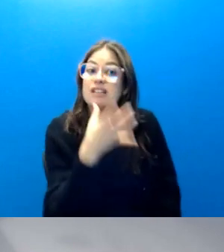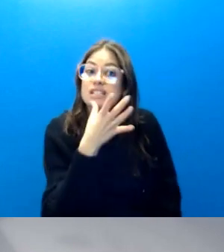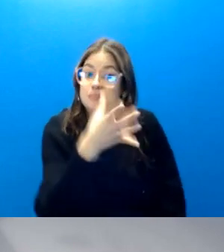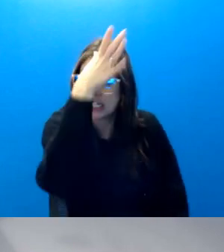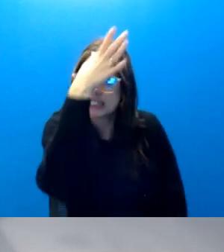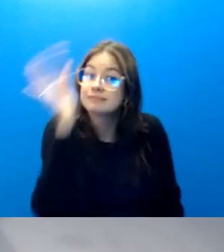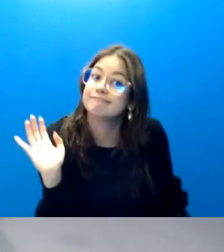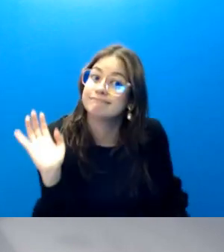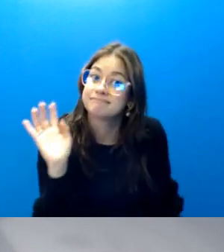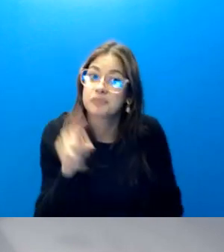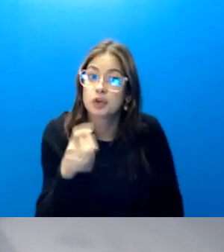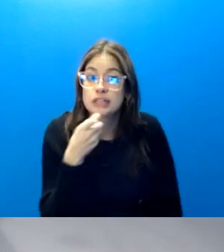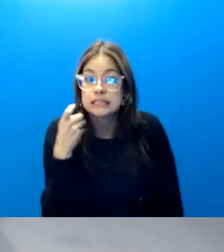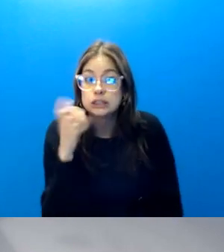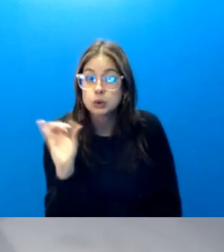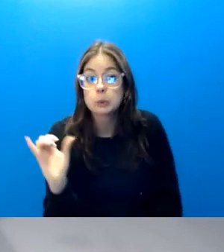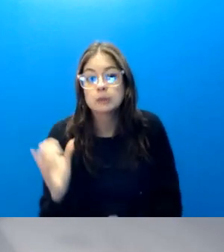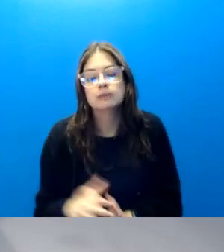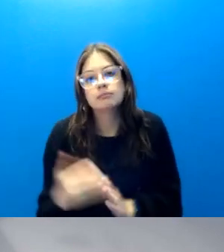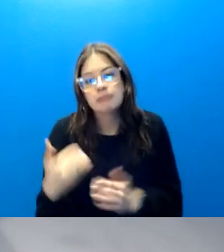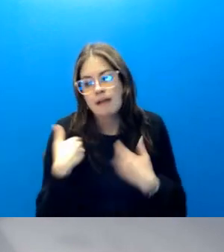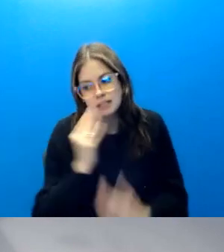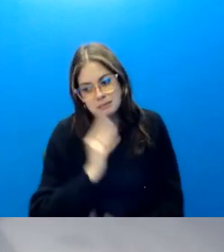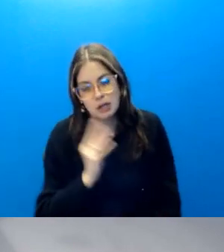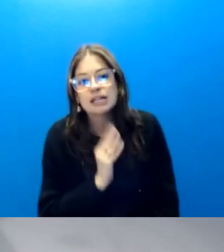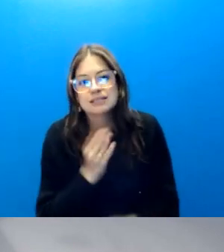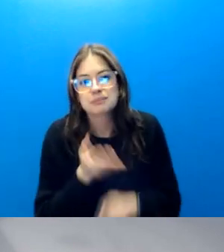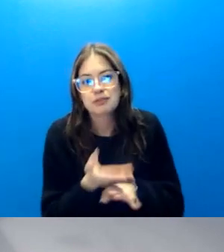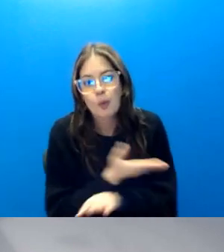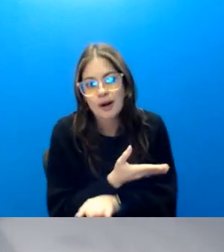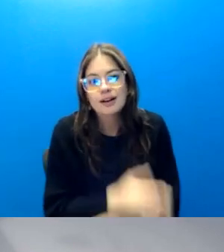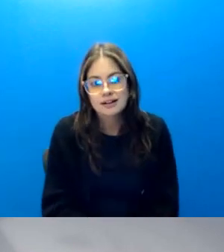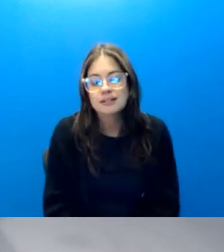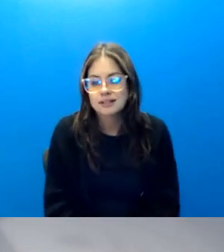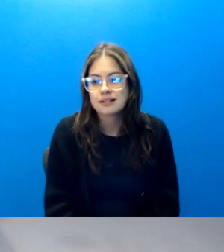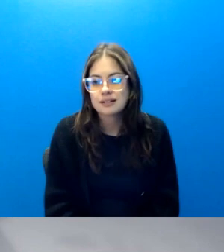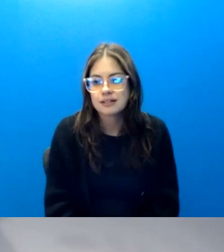their use. I have had some experiences in the past where